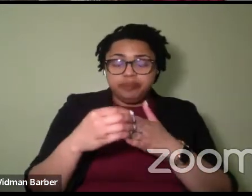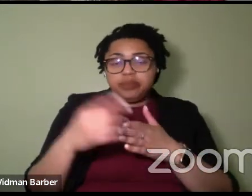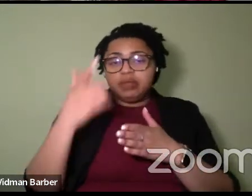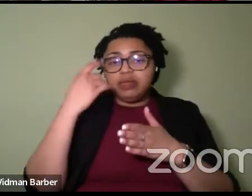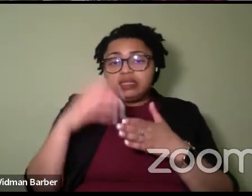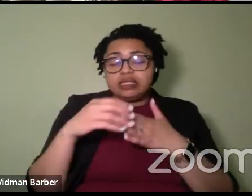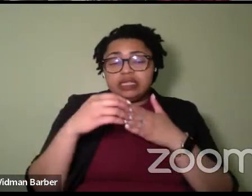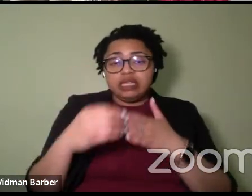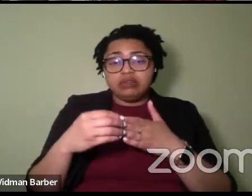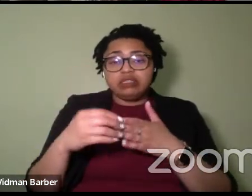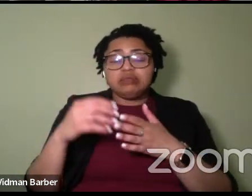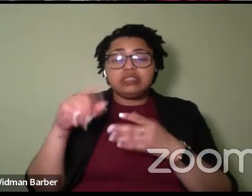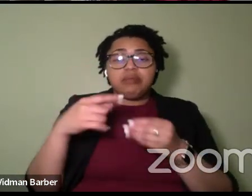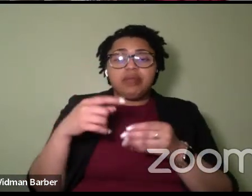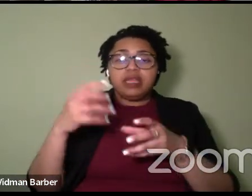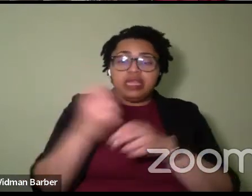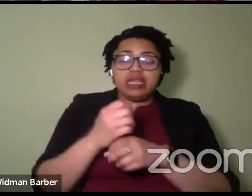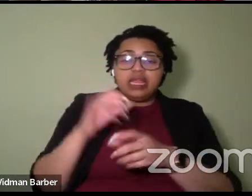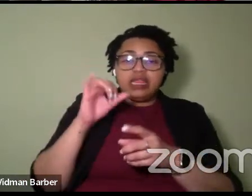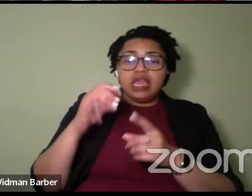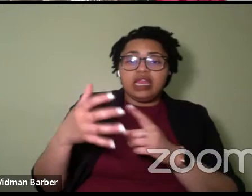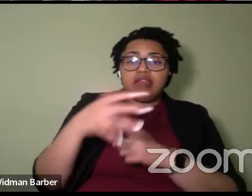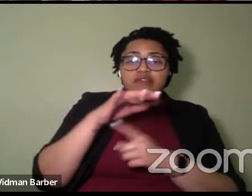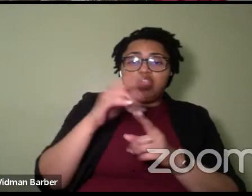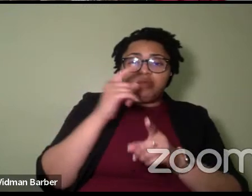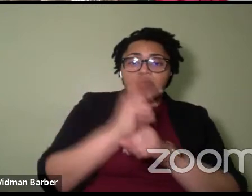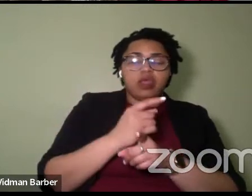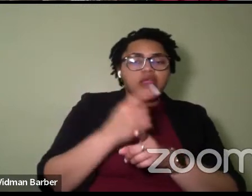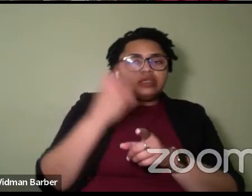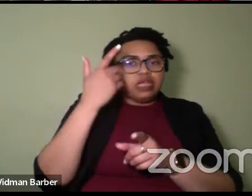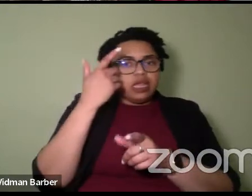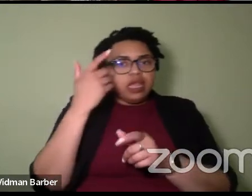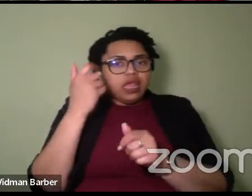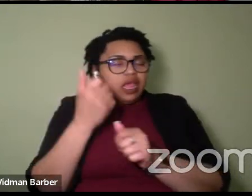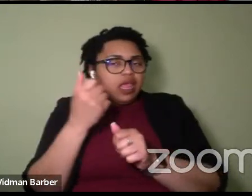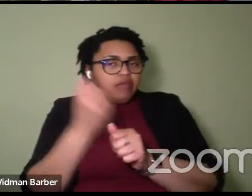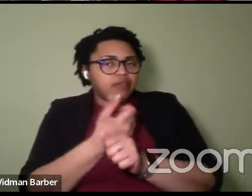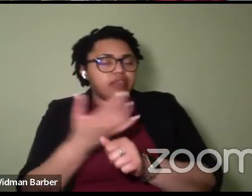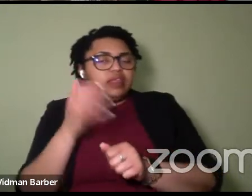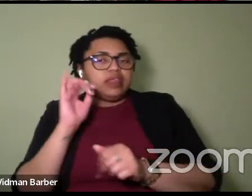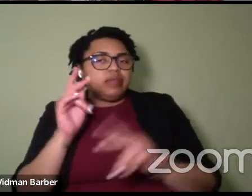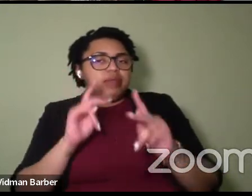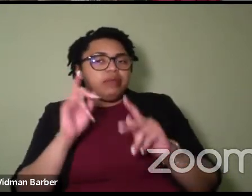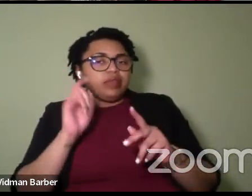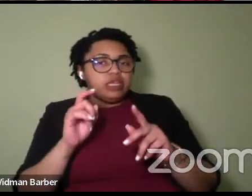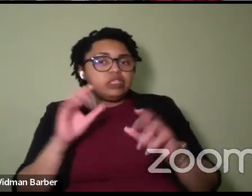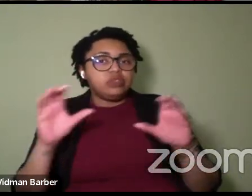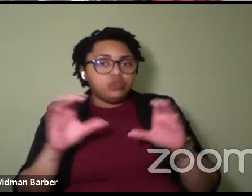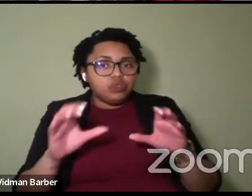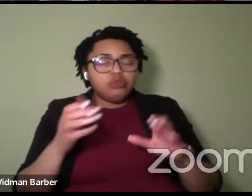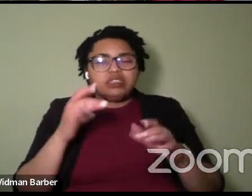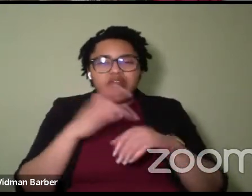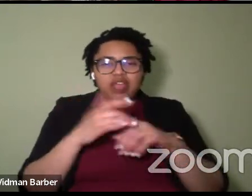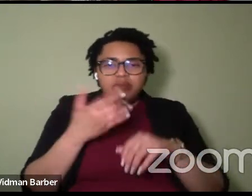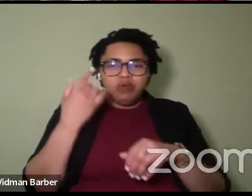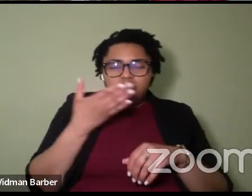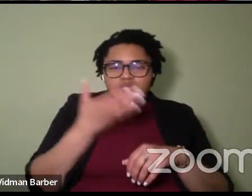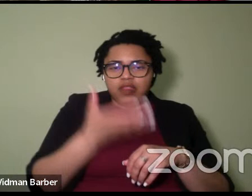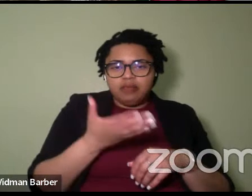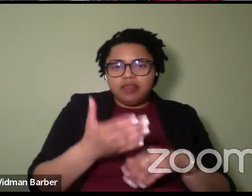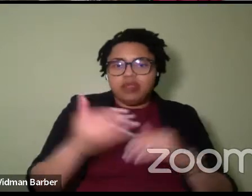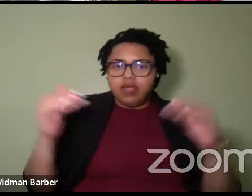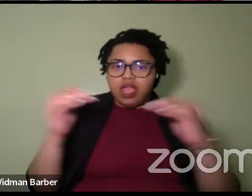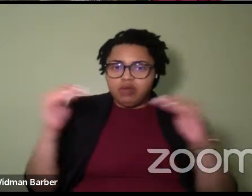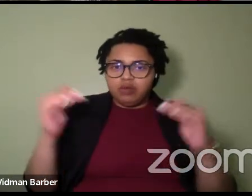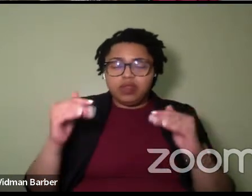that everything people need to thrive is available to them equitably to people. But in the meantime, the challenge is that we